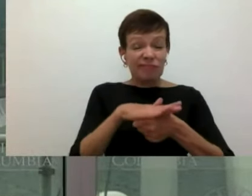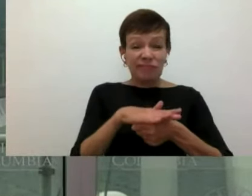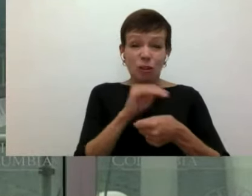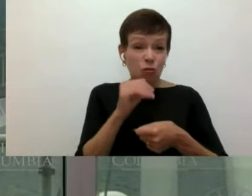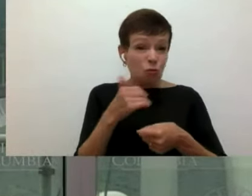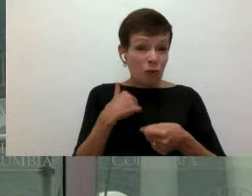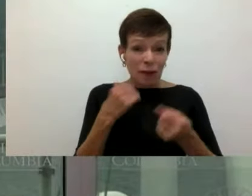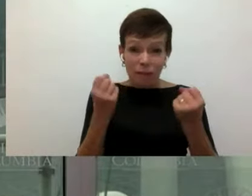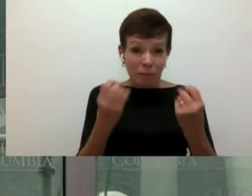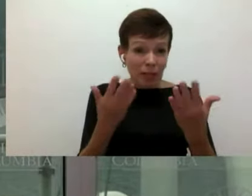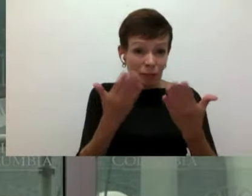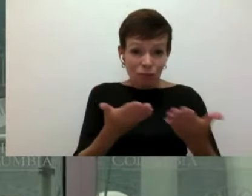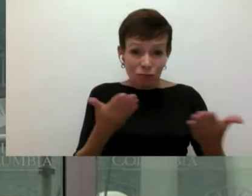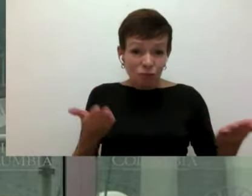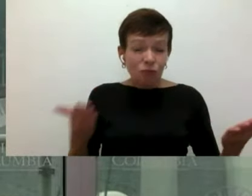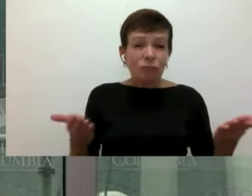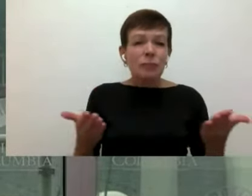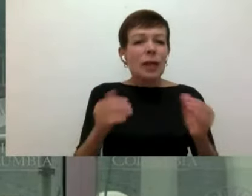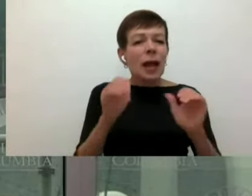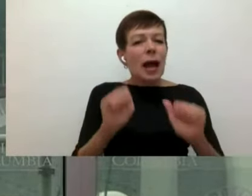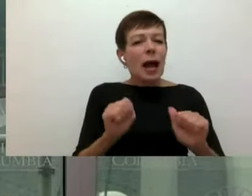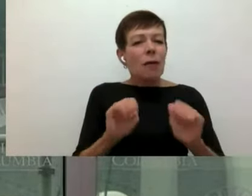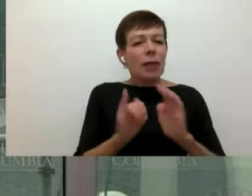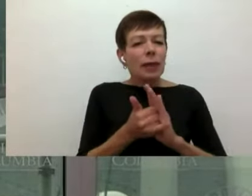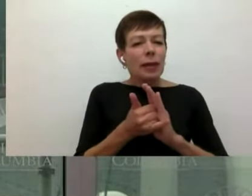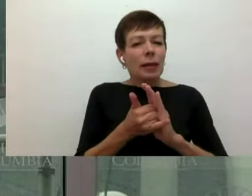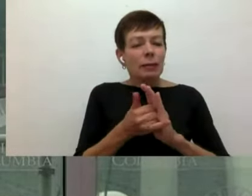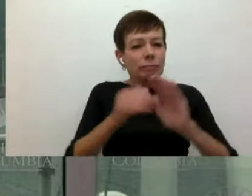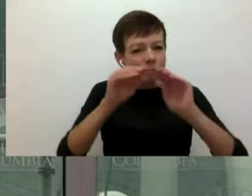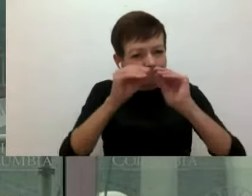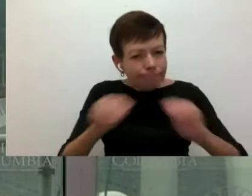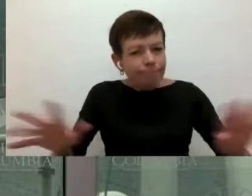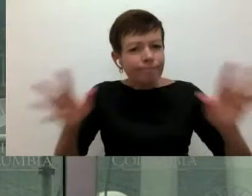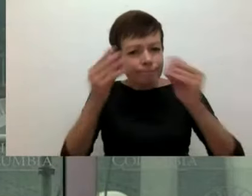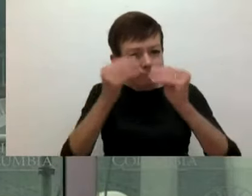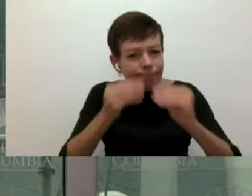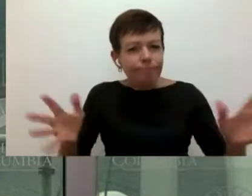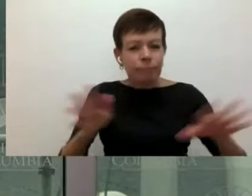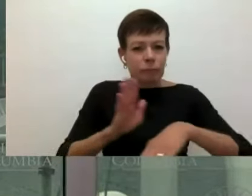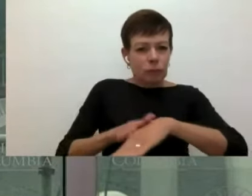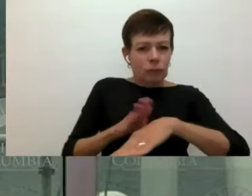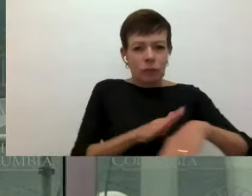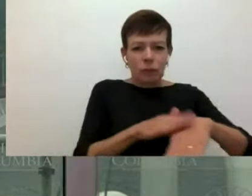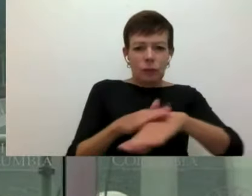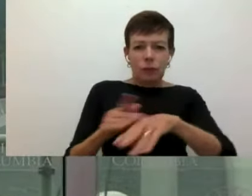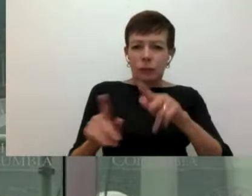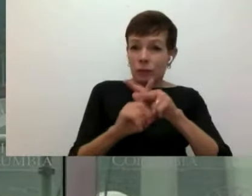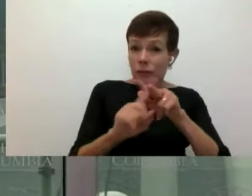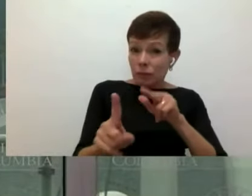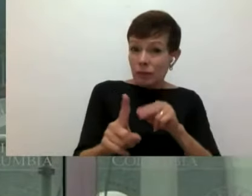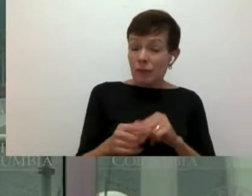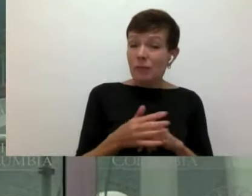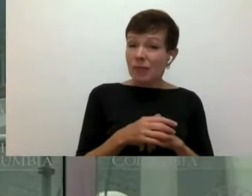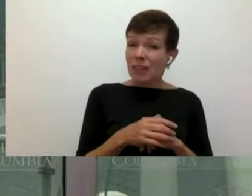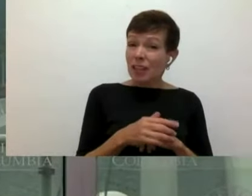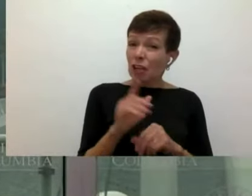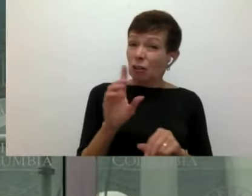helping regional districts that don't have a lot of resources so they can get the word out in a more timely